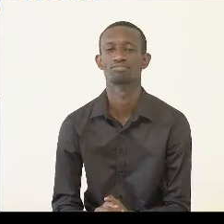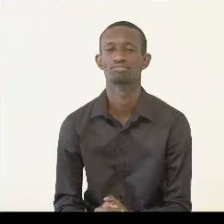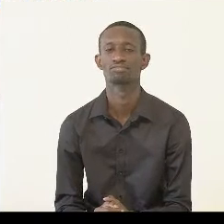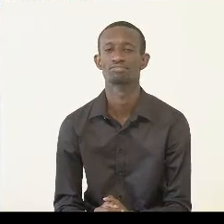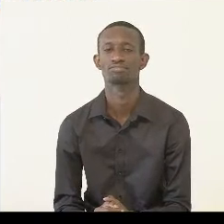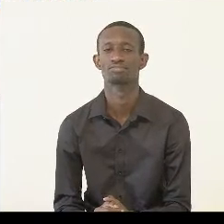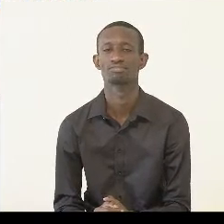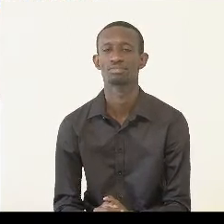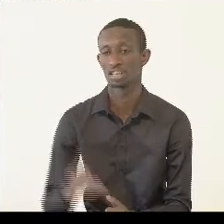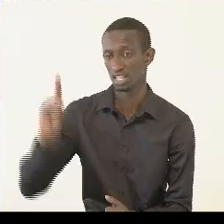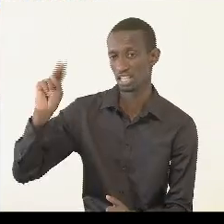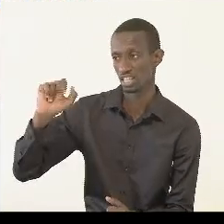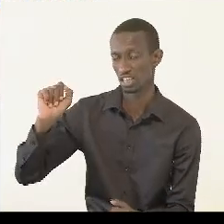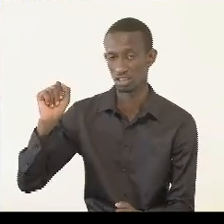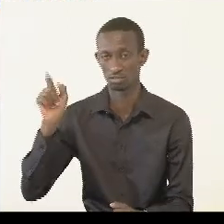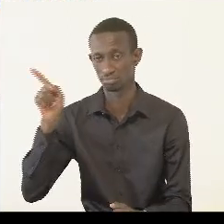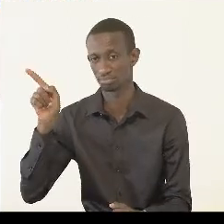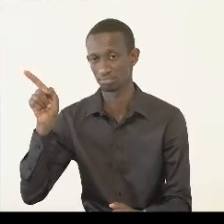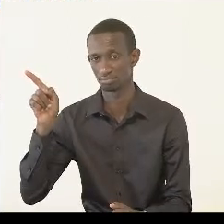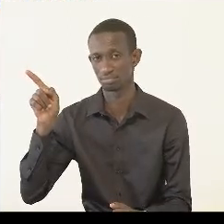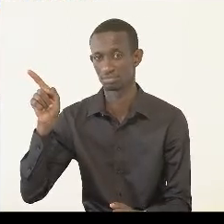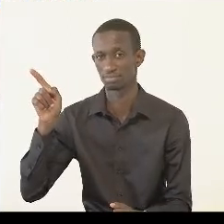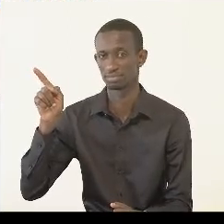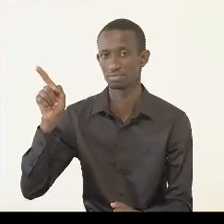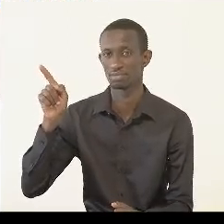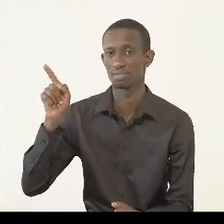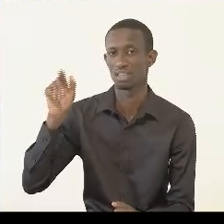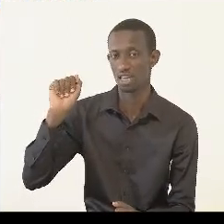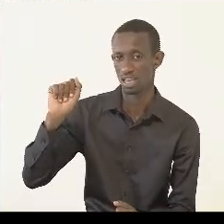DNA polymerase. ASE means enzyme.